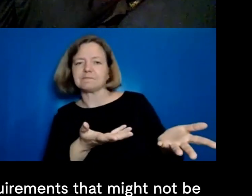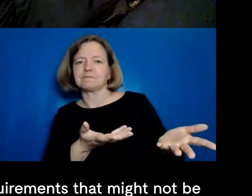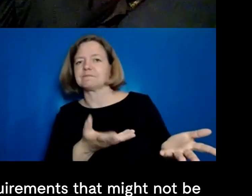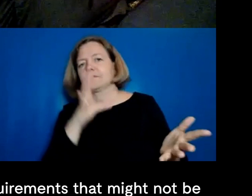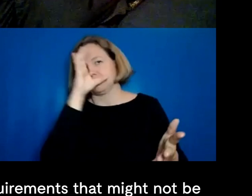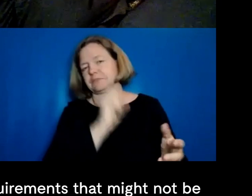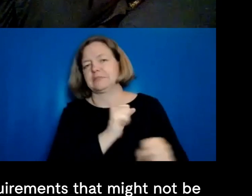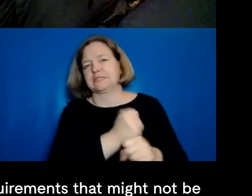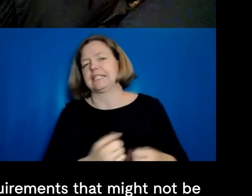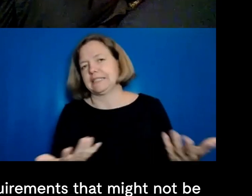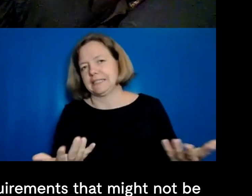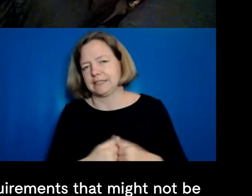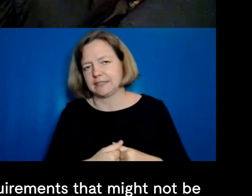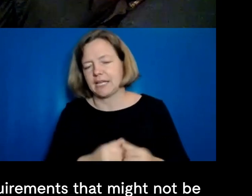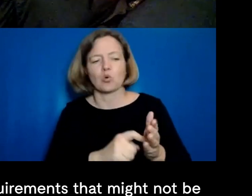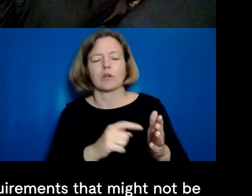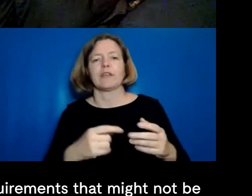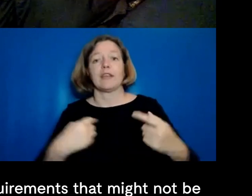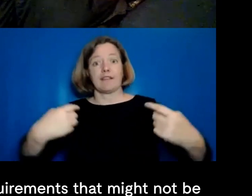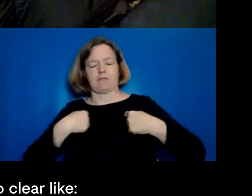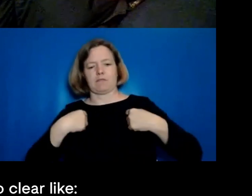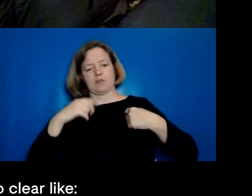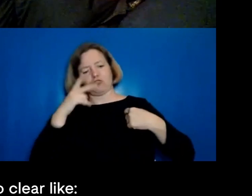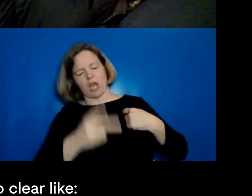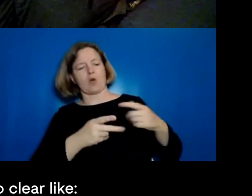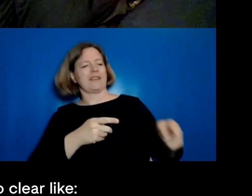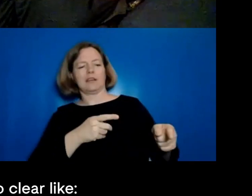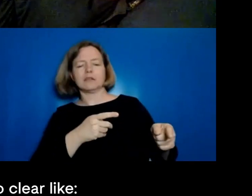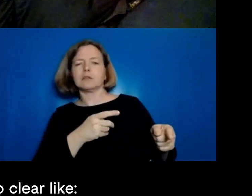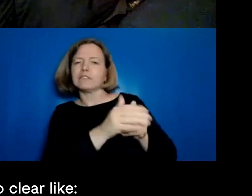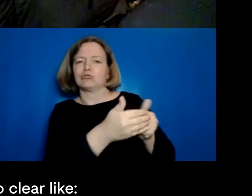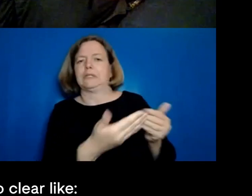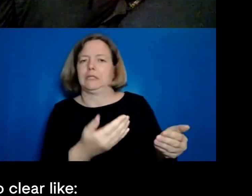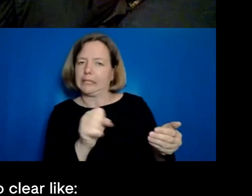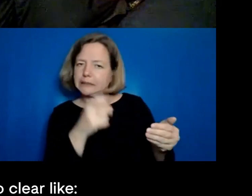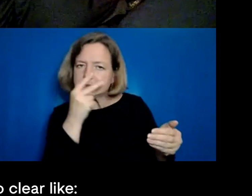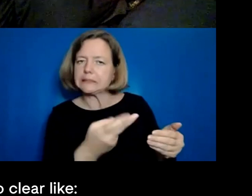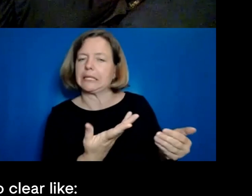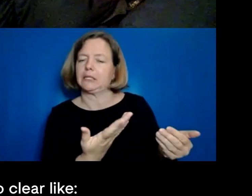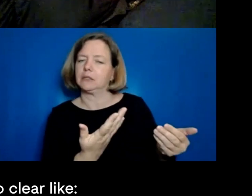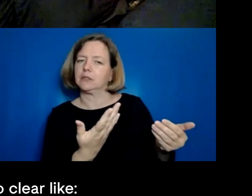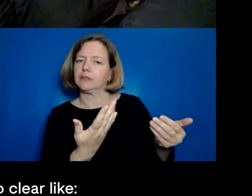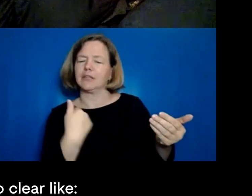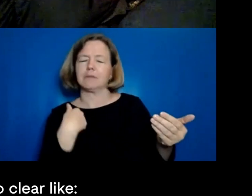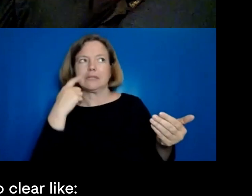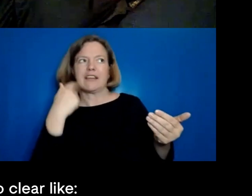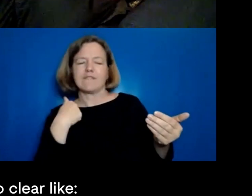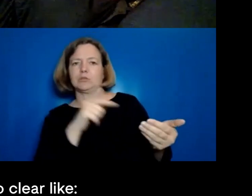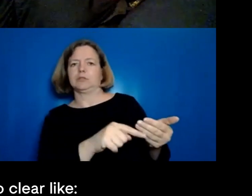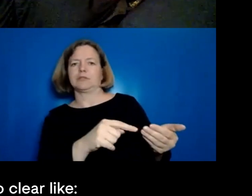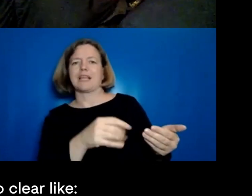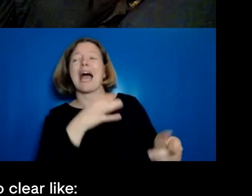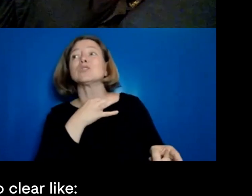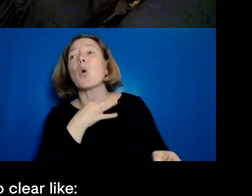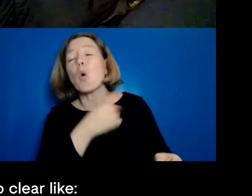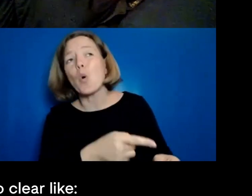might not be visible to other people looking at you, because it's not so clear, like, oh, this is a wheelchair user,